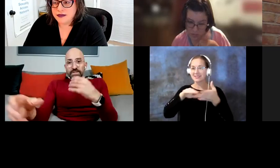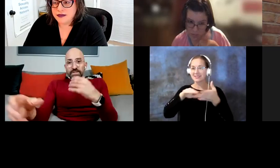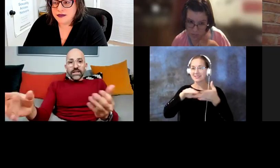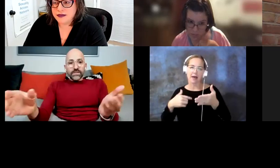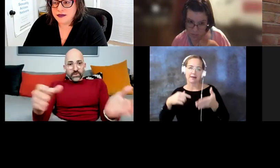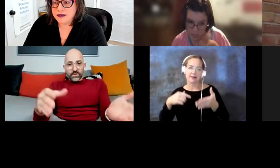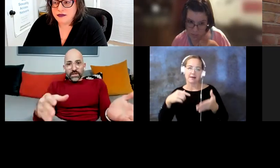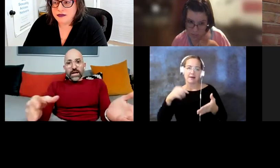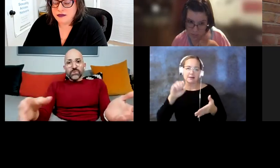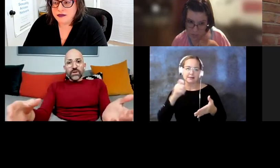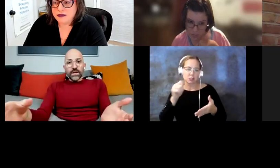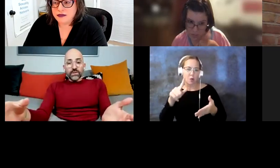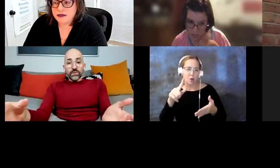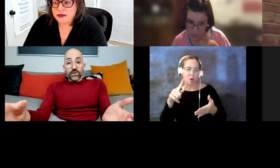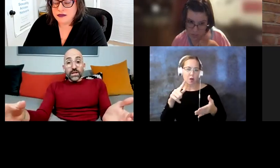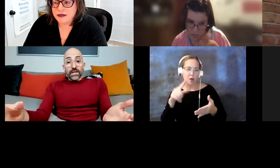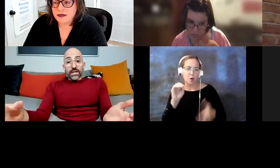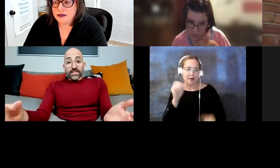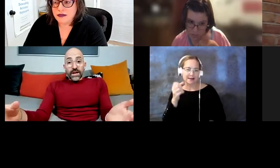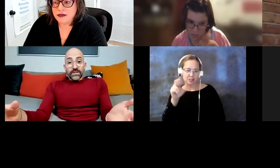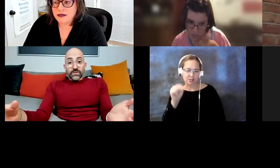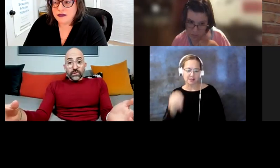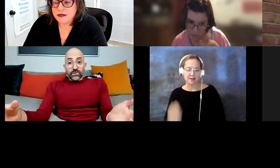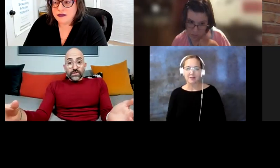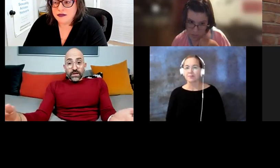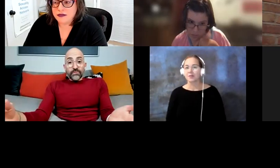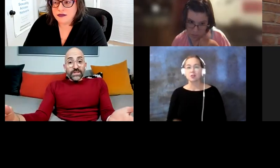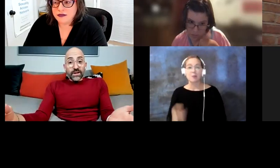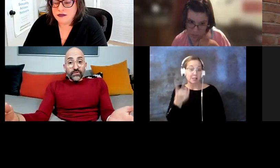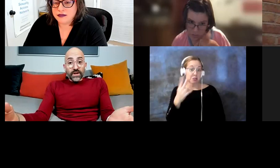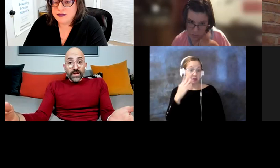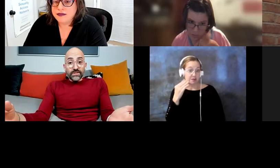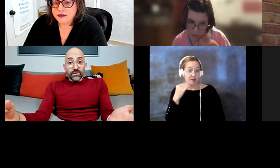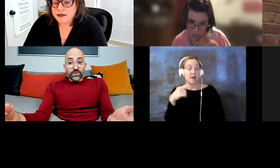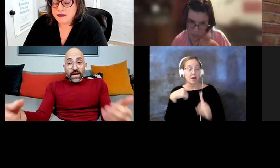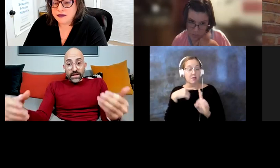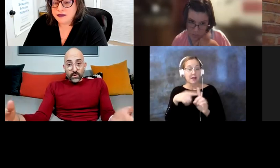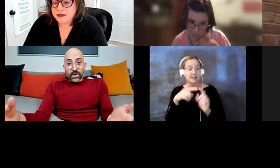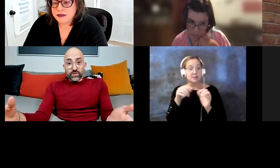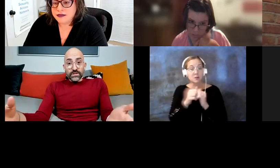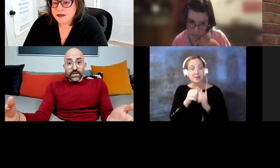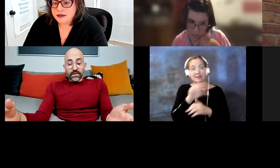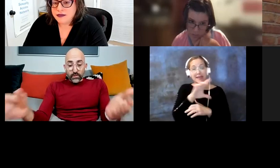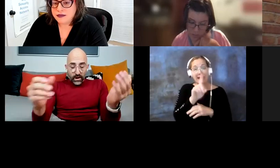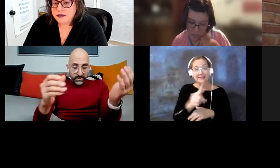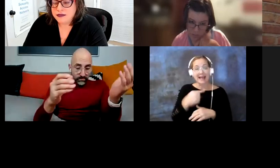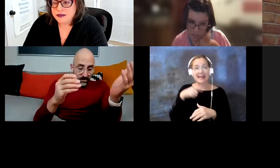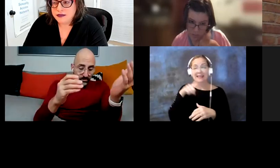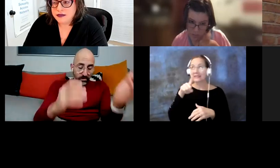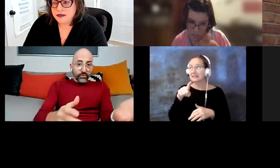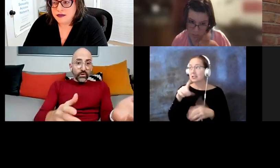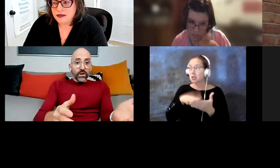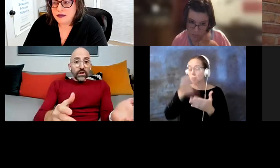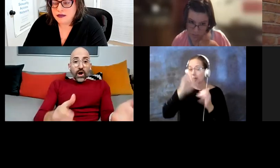experiences that I've had, and similar to Caz, what I've had to learn is I've had to learn to stick up for myself, and I've had to learn to ask the questions. And I think a proxy is a